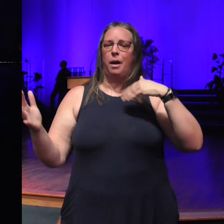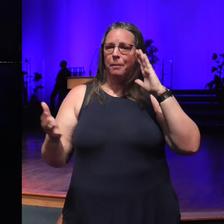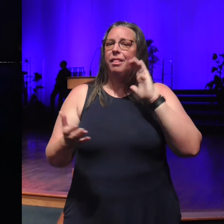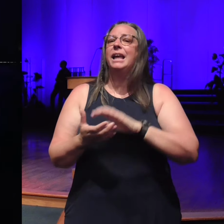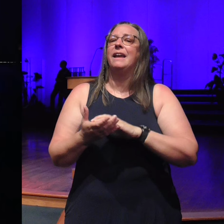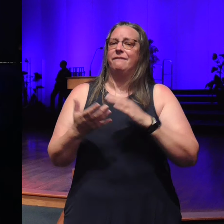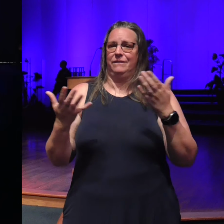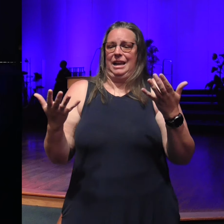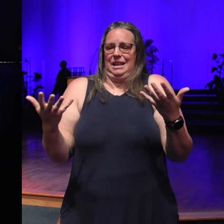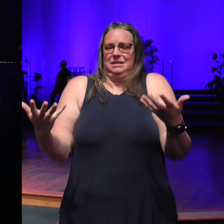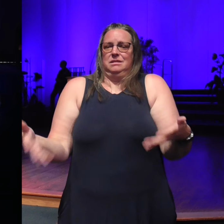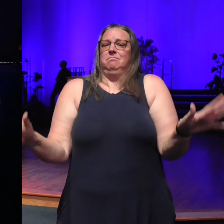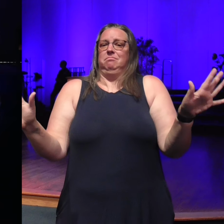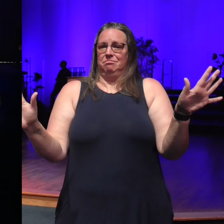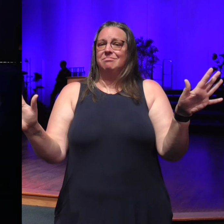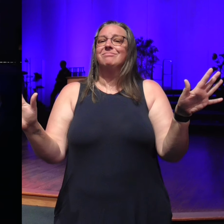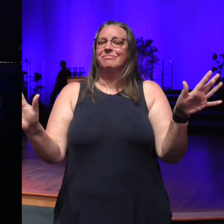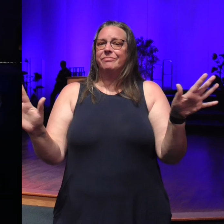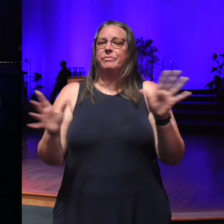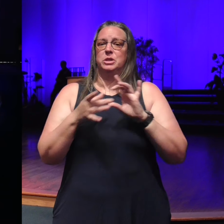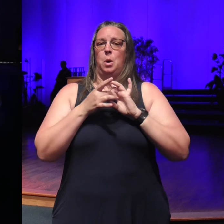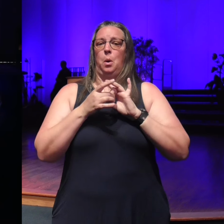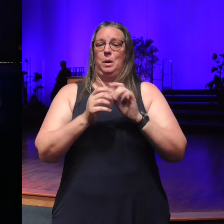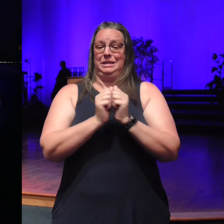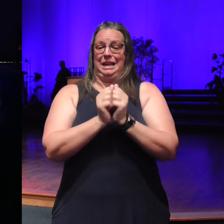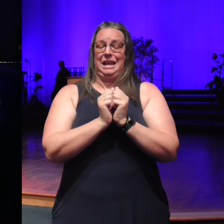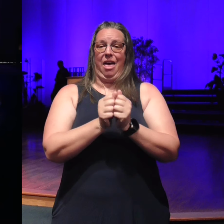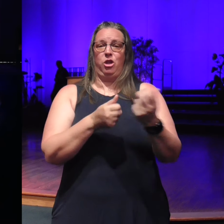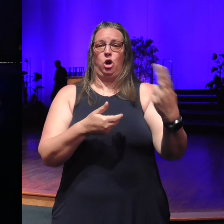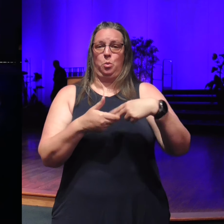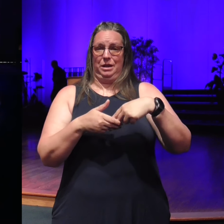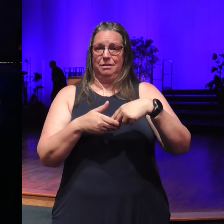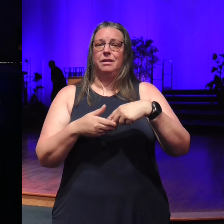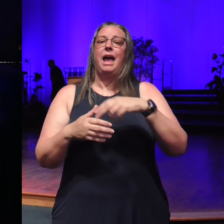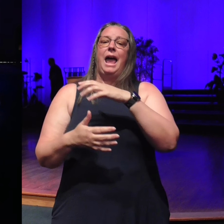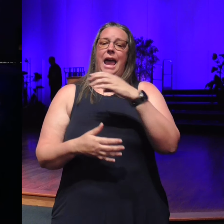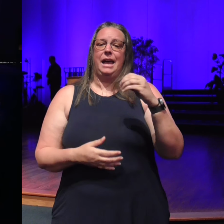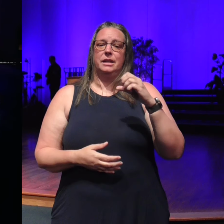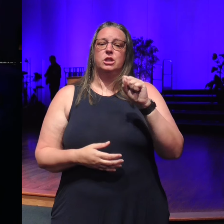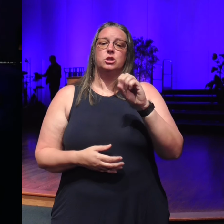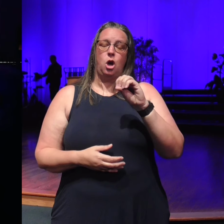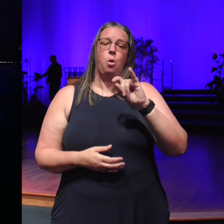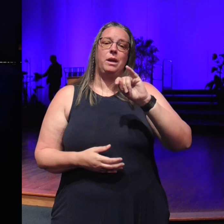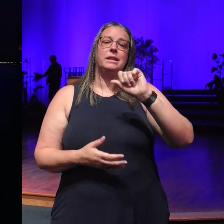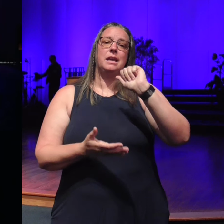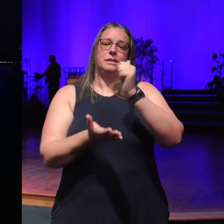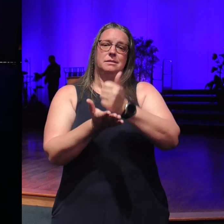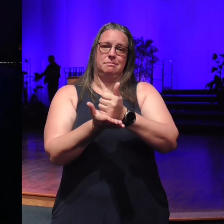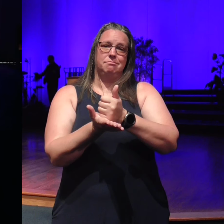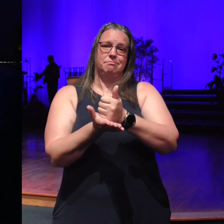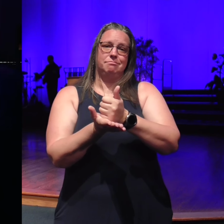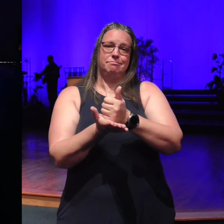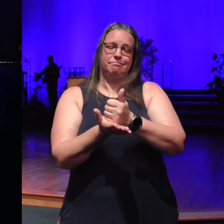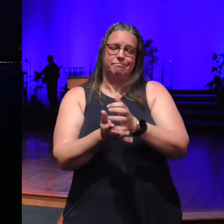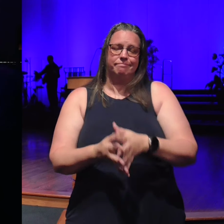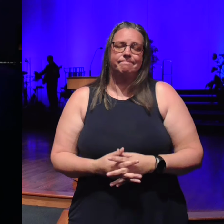so. So together we declare, and so it is. Amen.